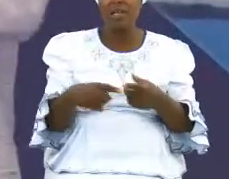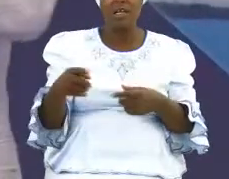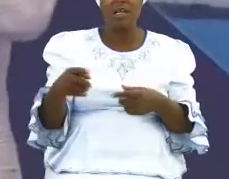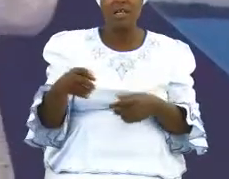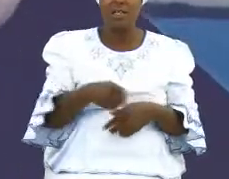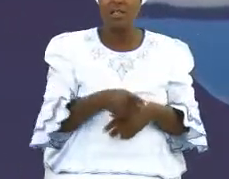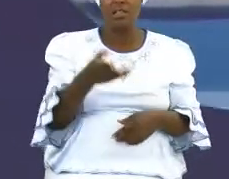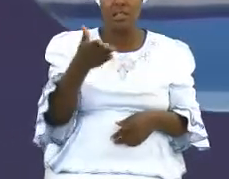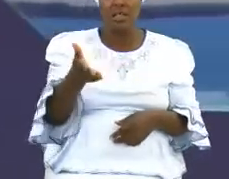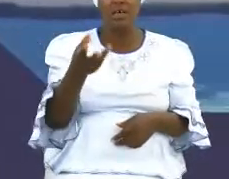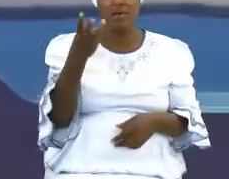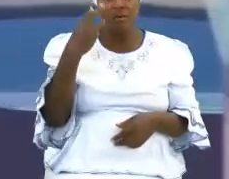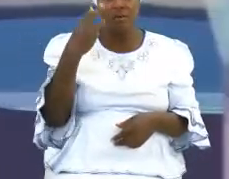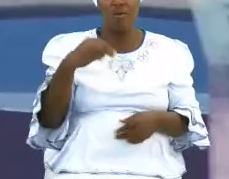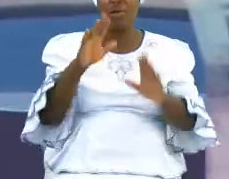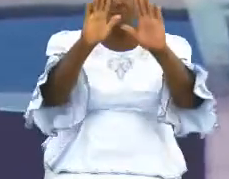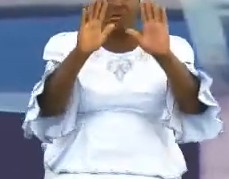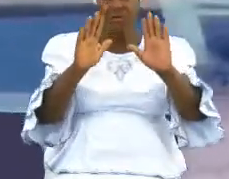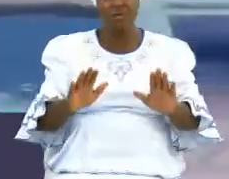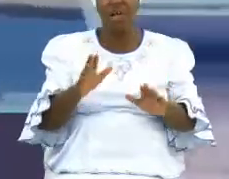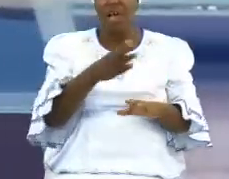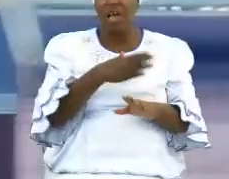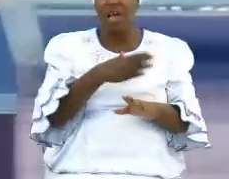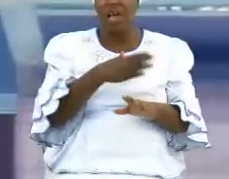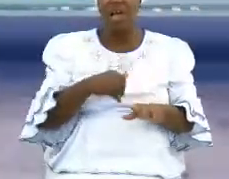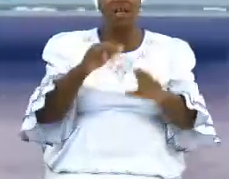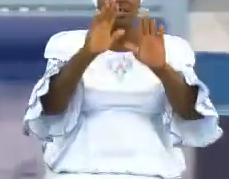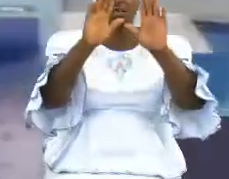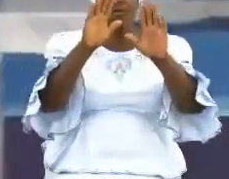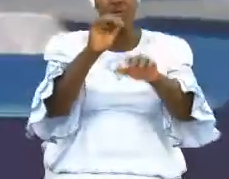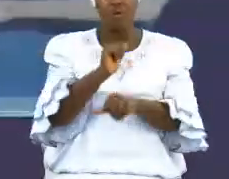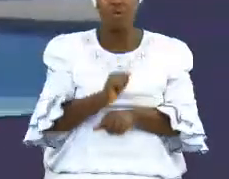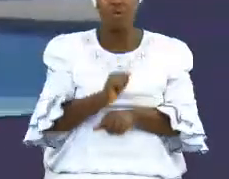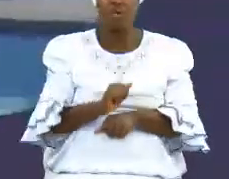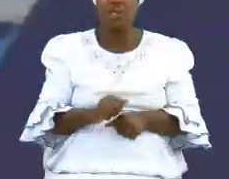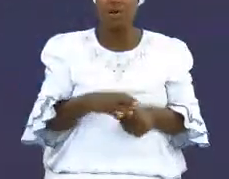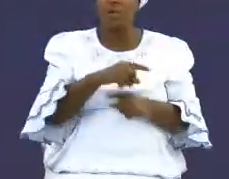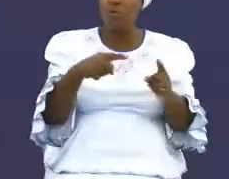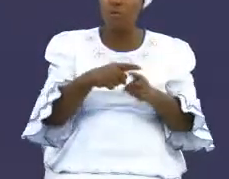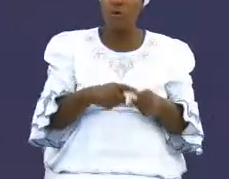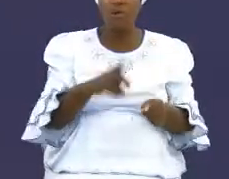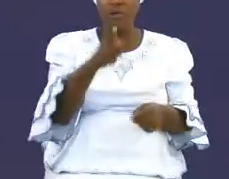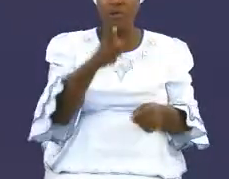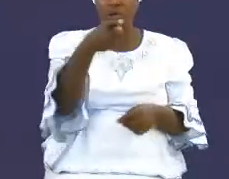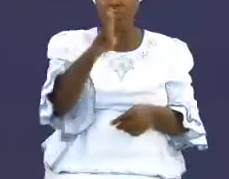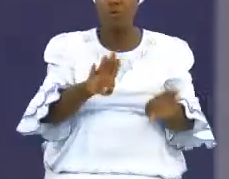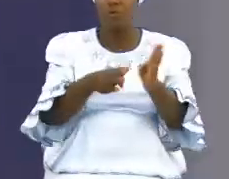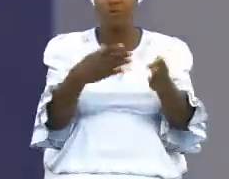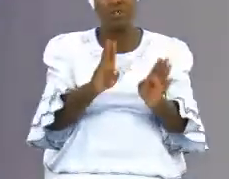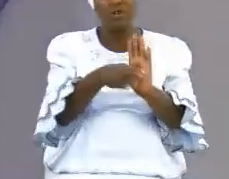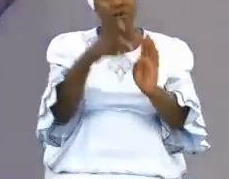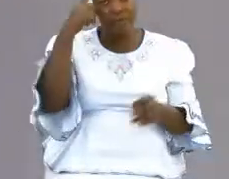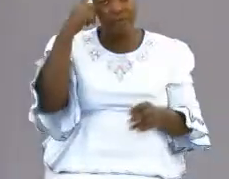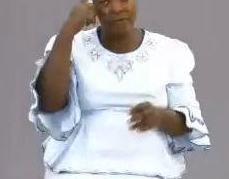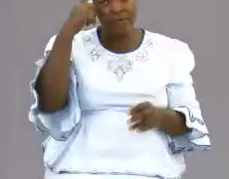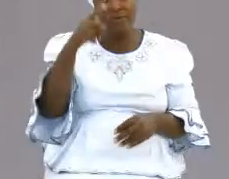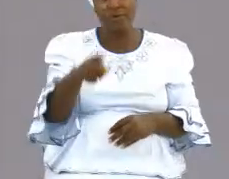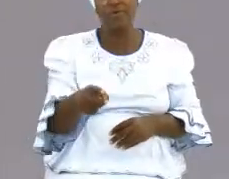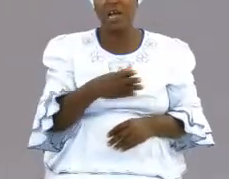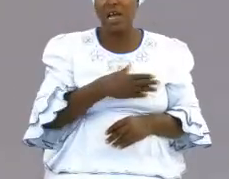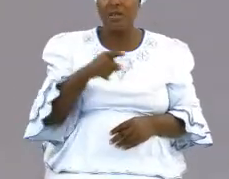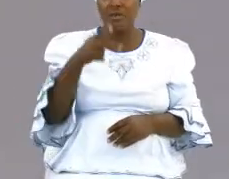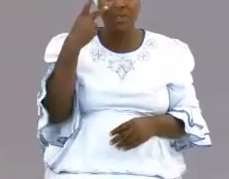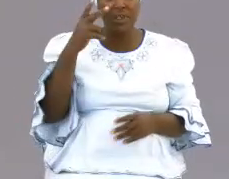miracles. And there were wonders. When God opens the door for you, and you see it with